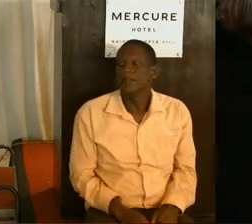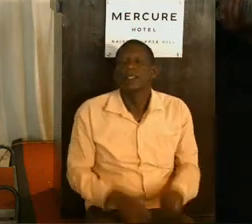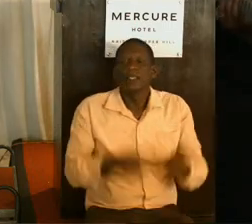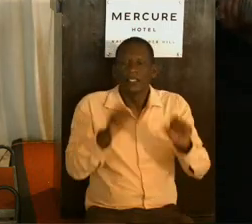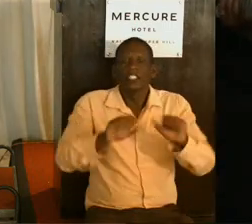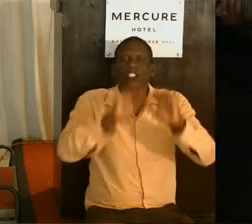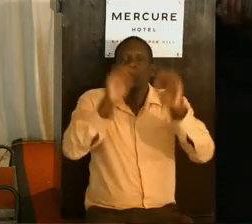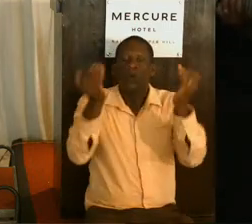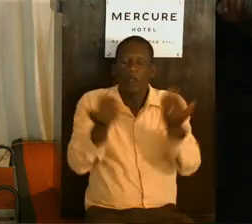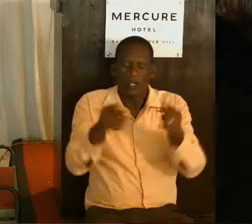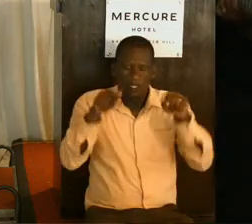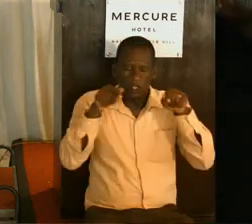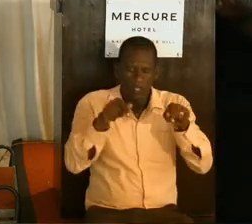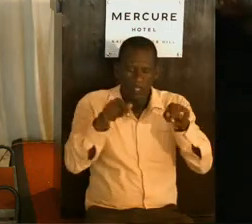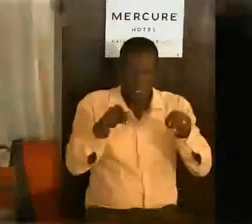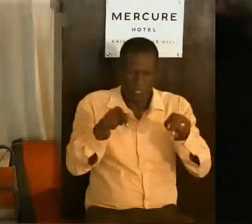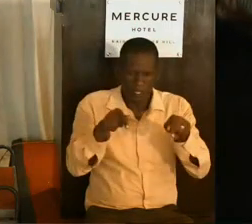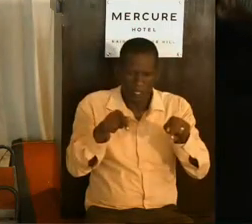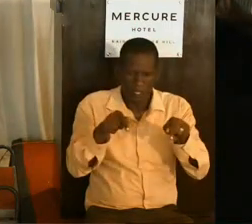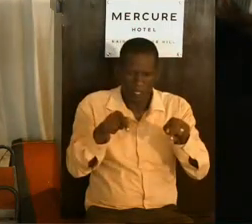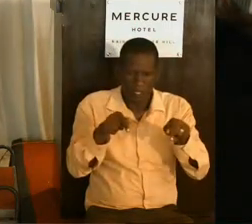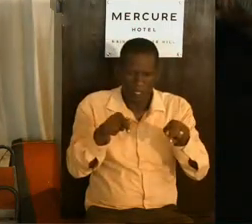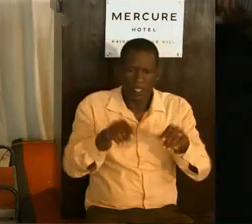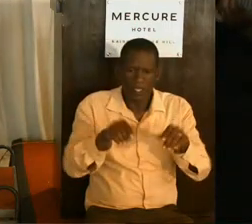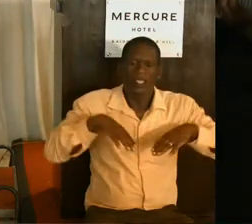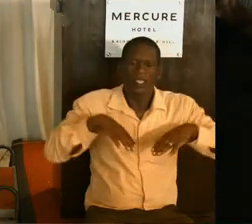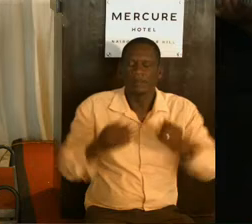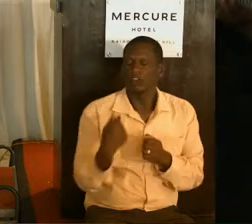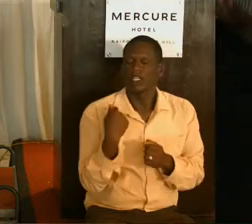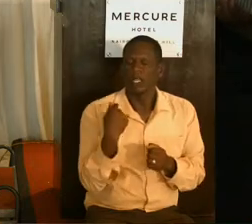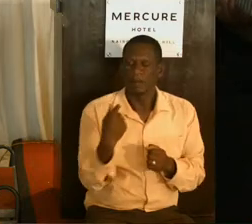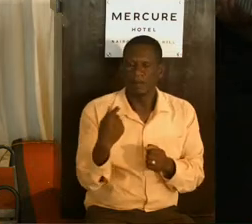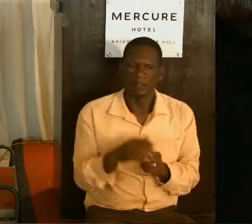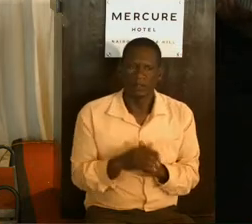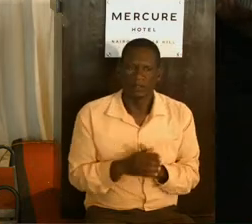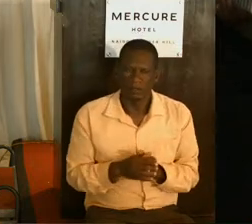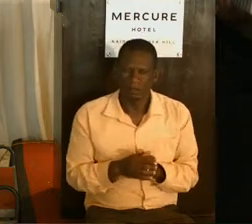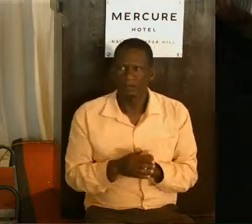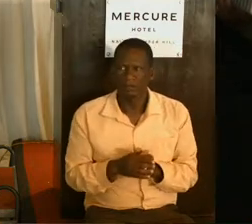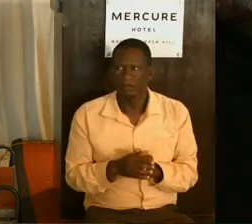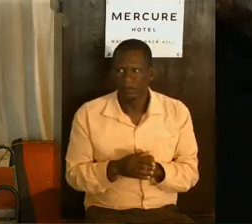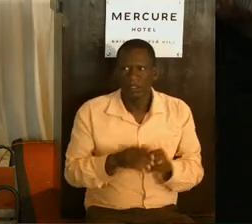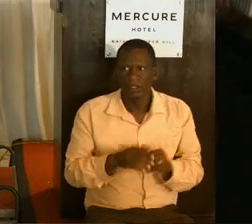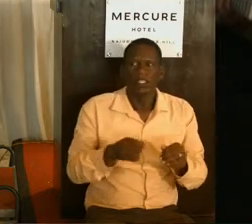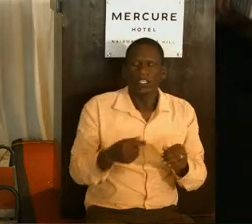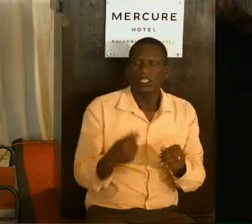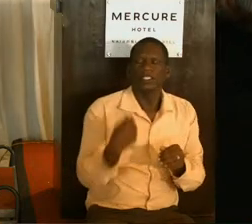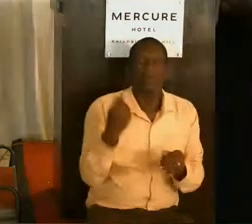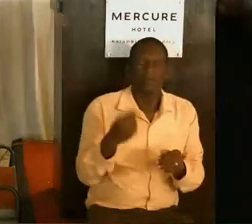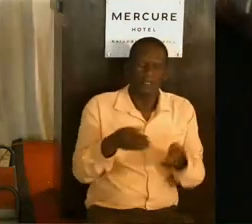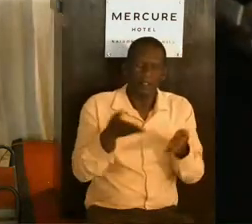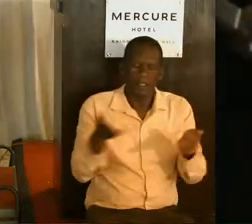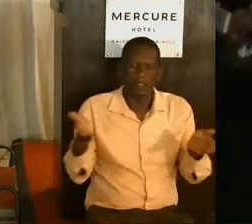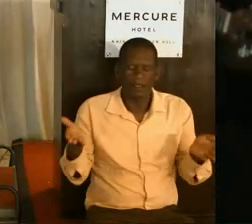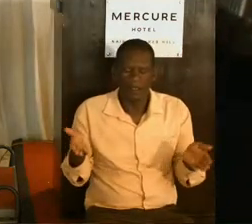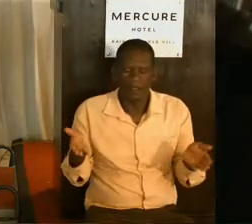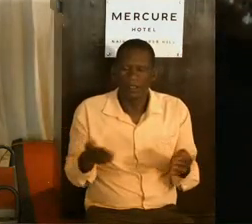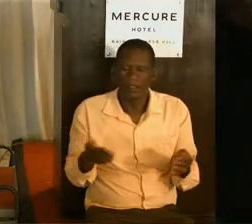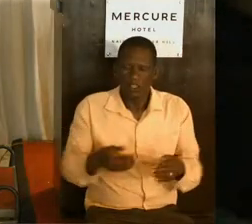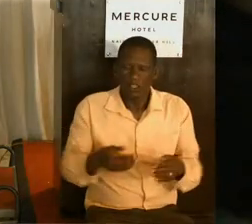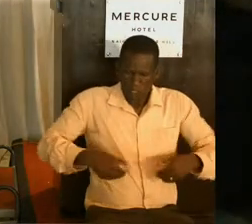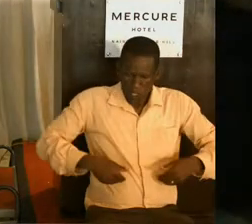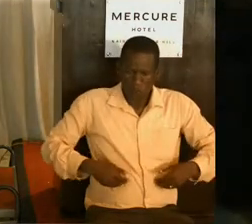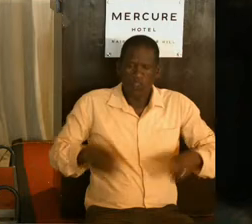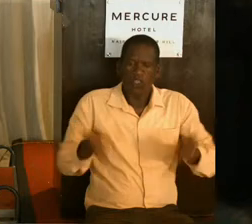the world today is about numbers it's a numbers game the